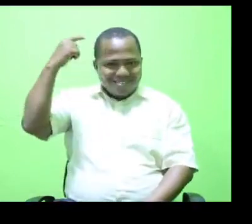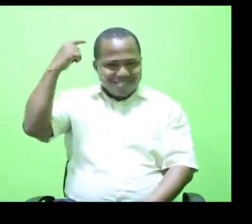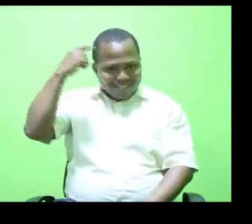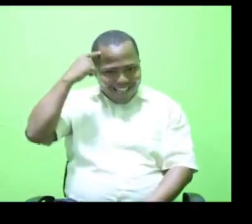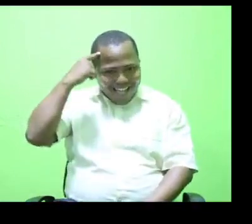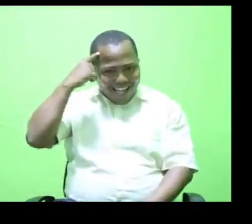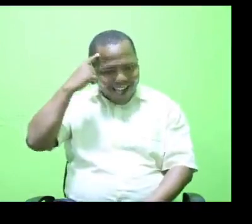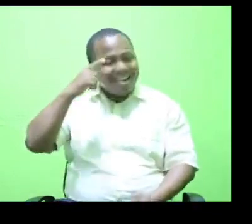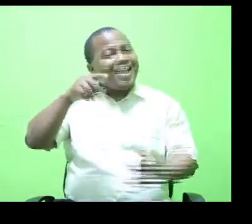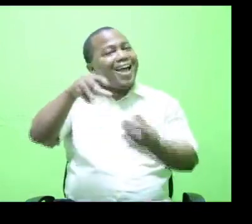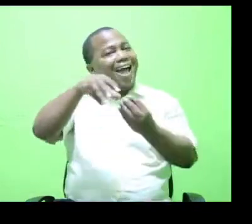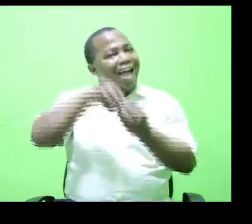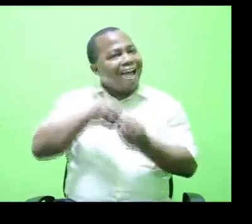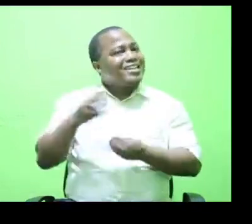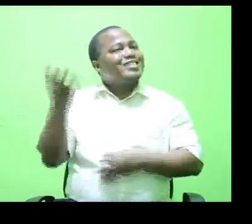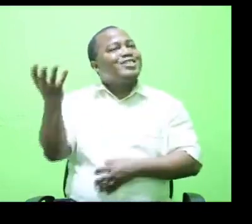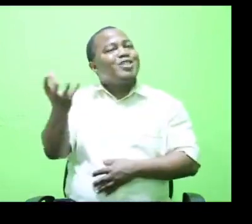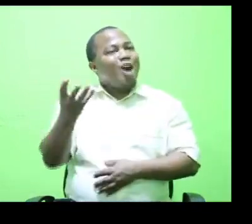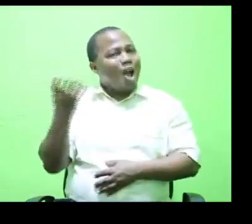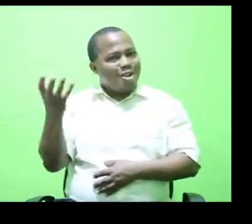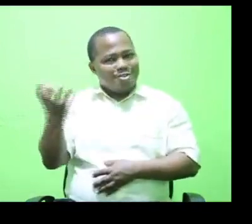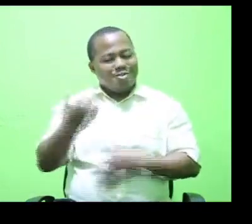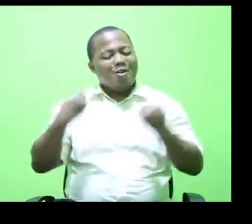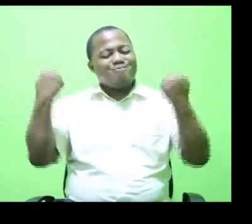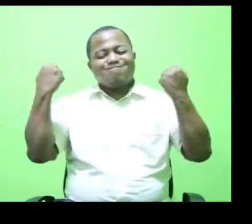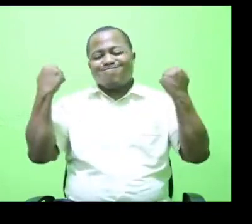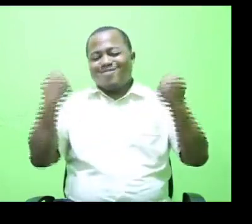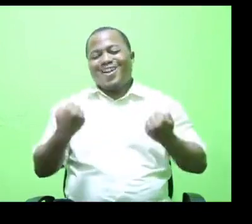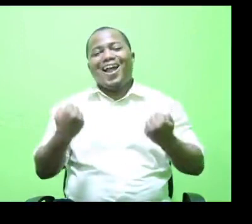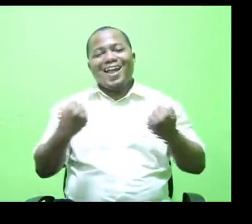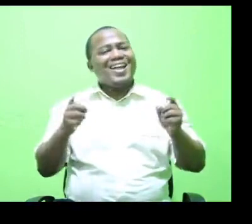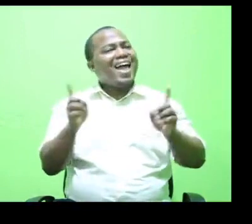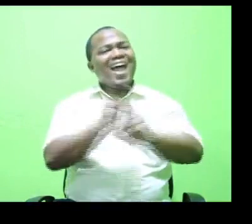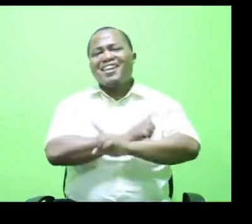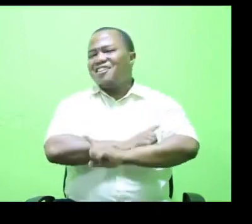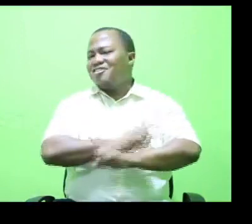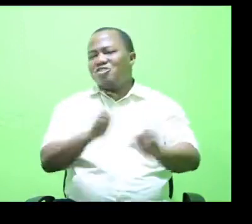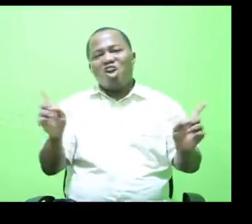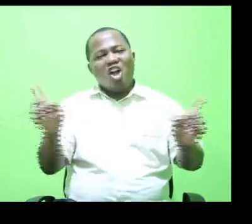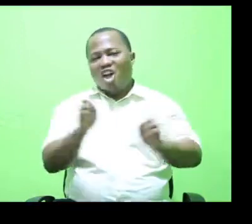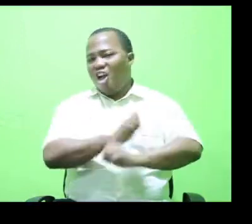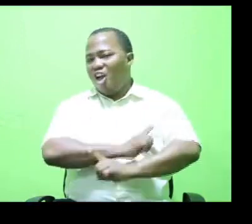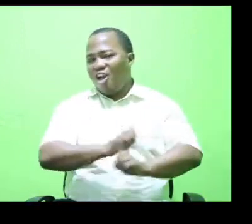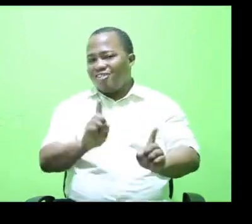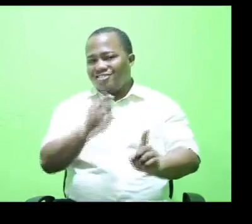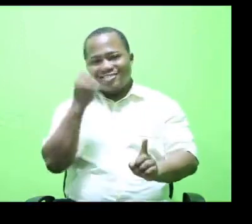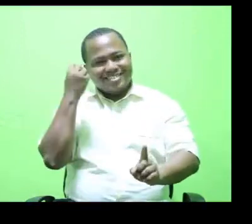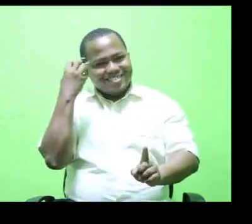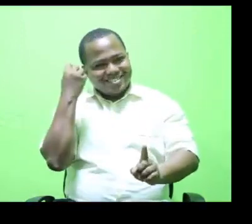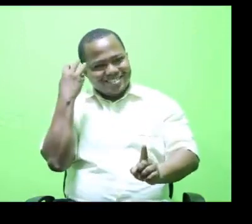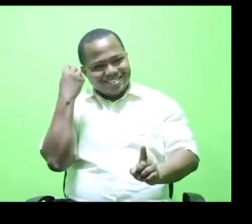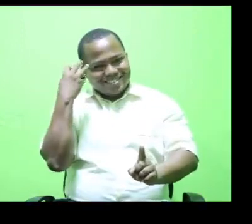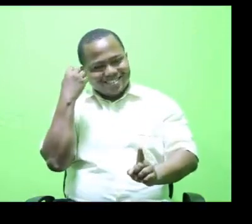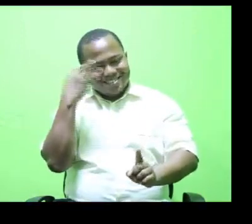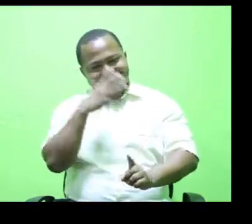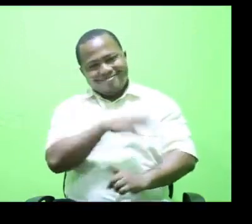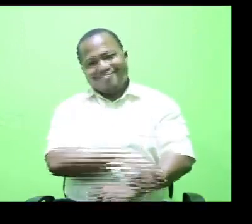mental, and social well-being, and not merely the absence of